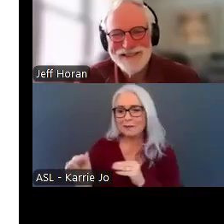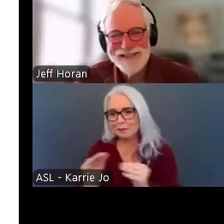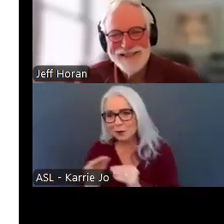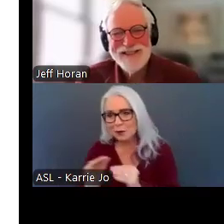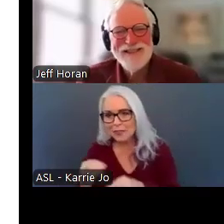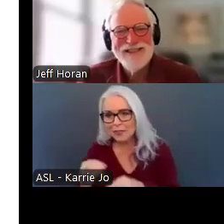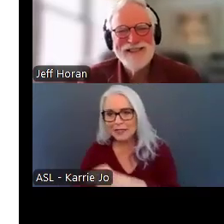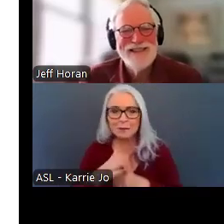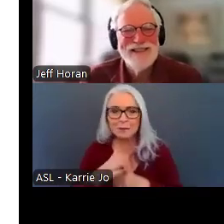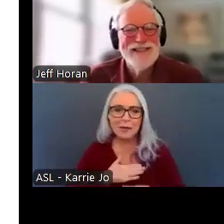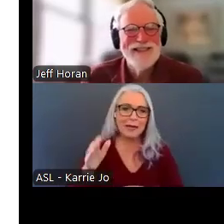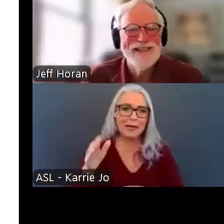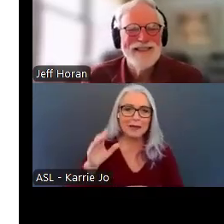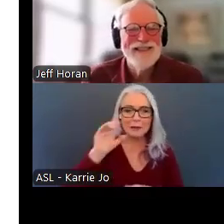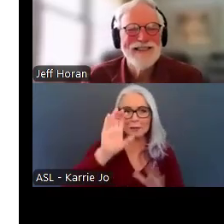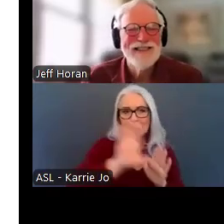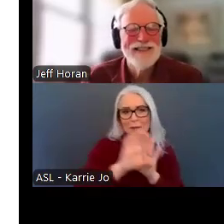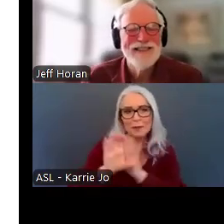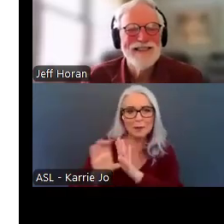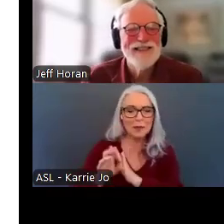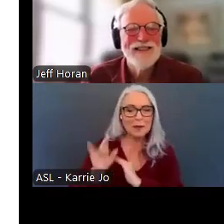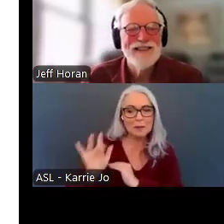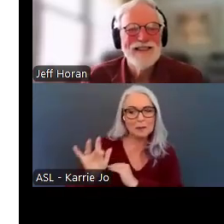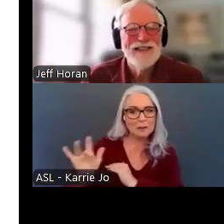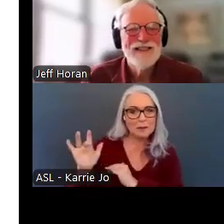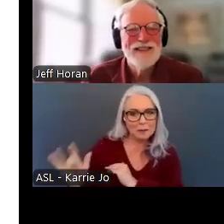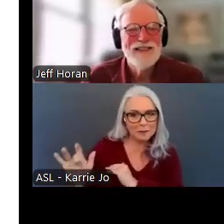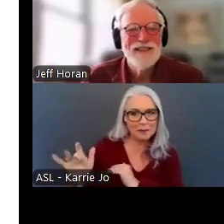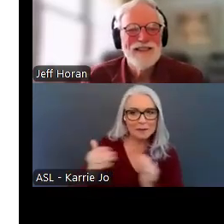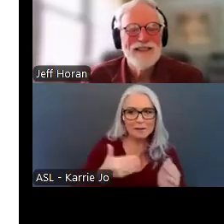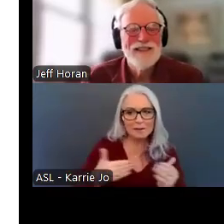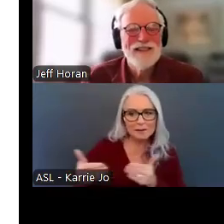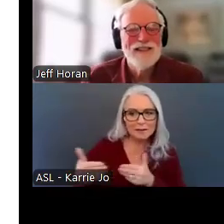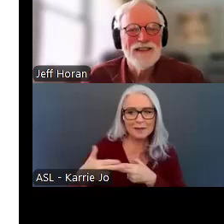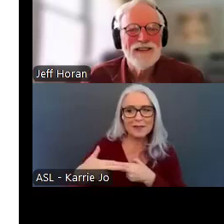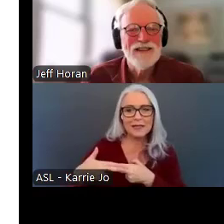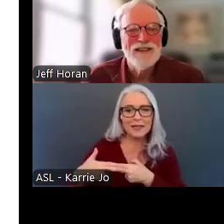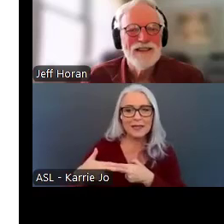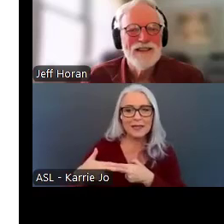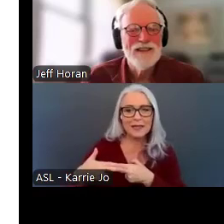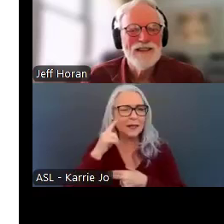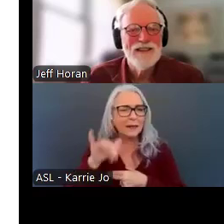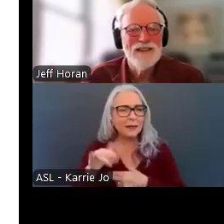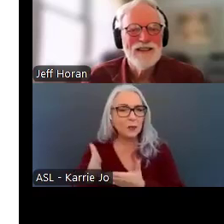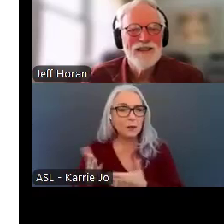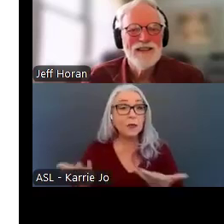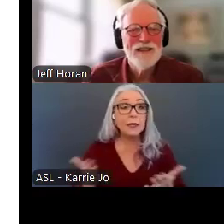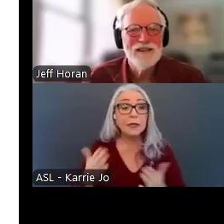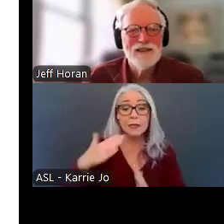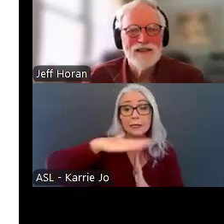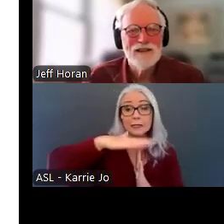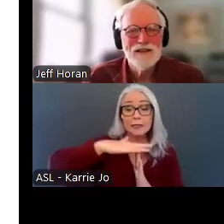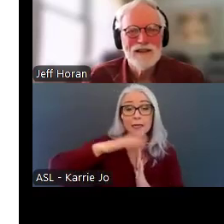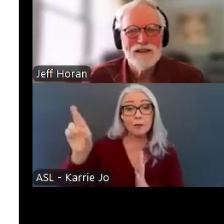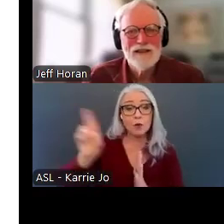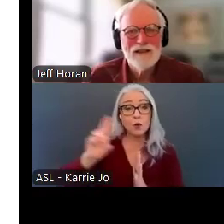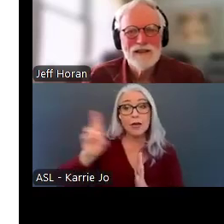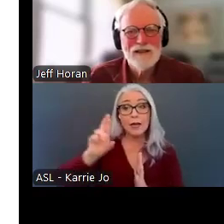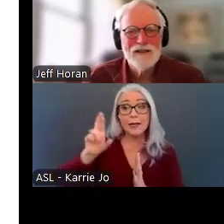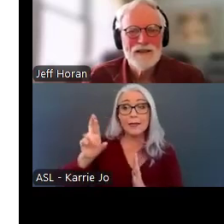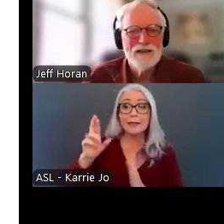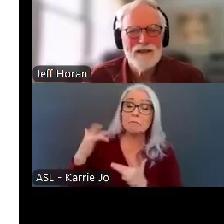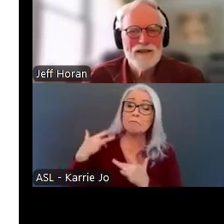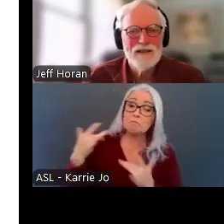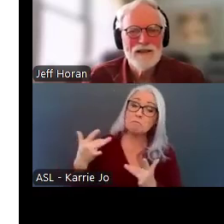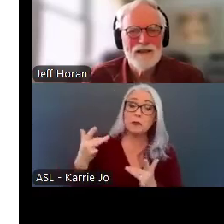keep going, hit them till the end of this slide, please. So, and I think you can stop there. Top right is a classic study